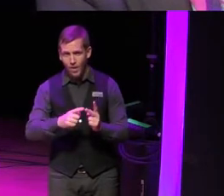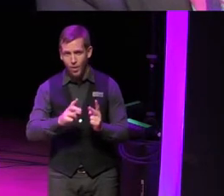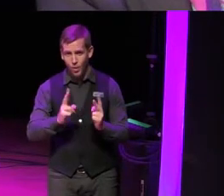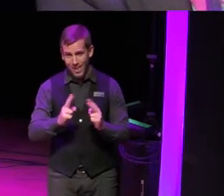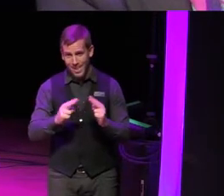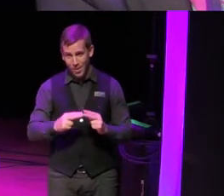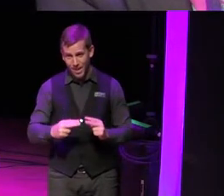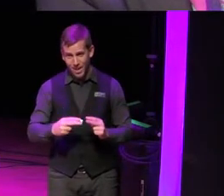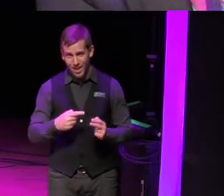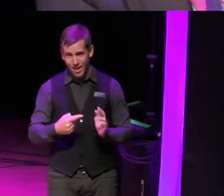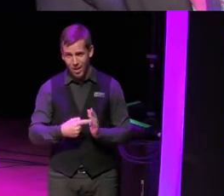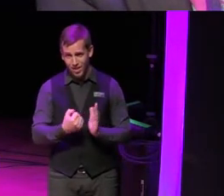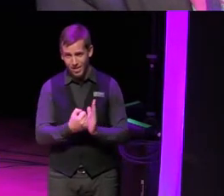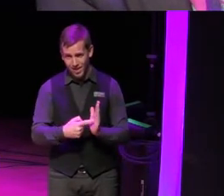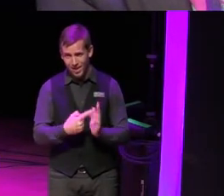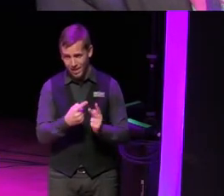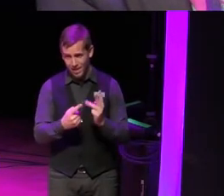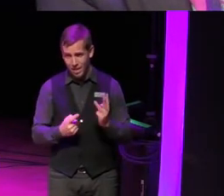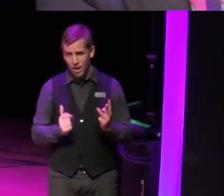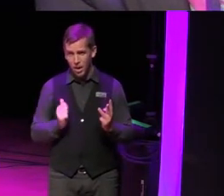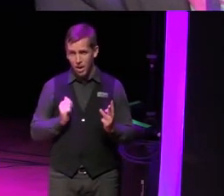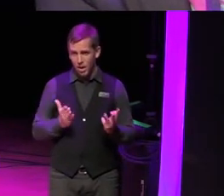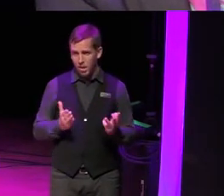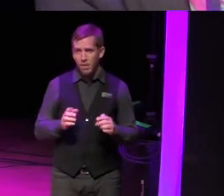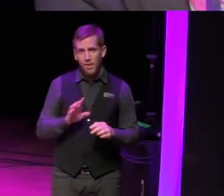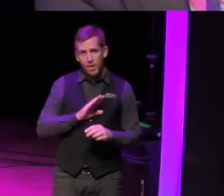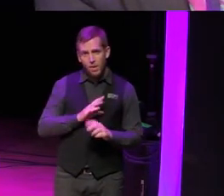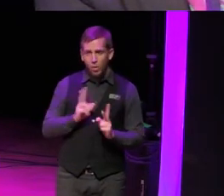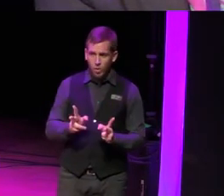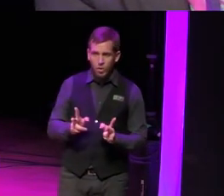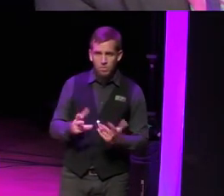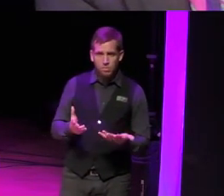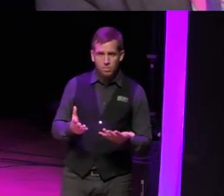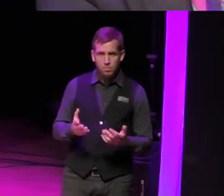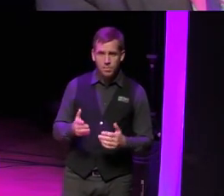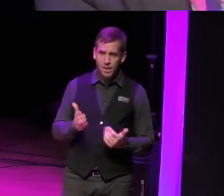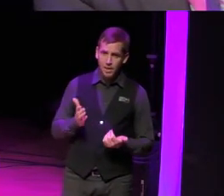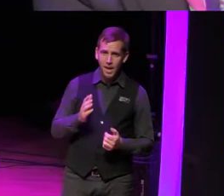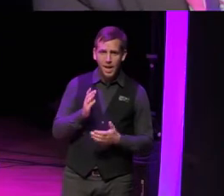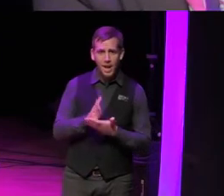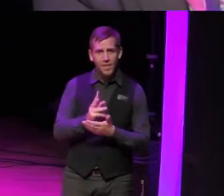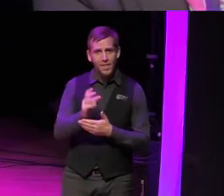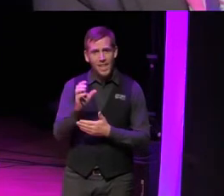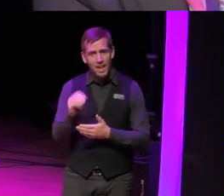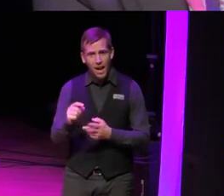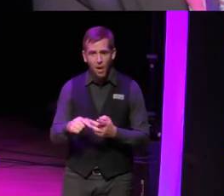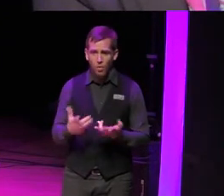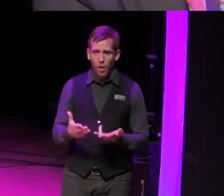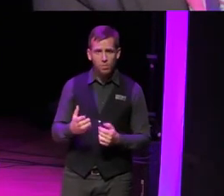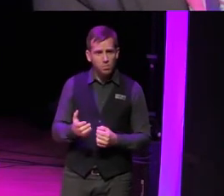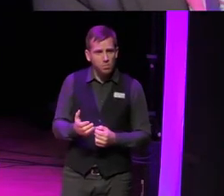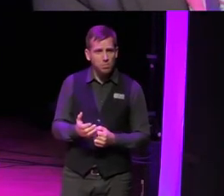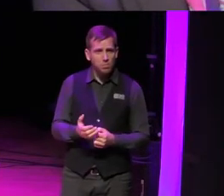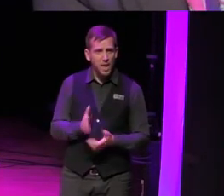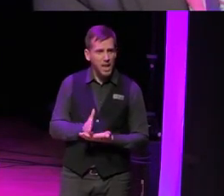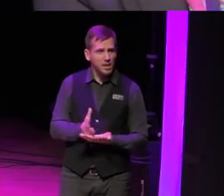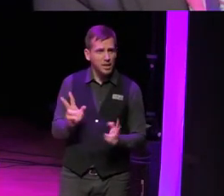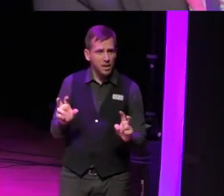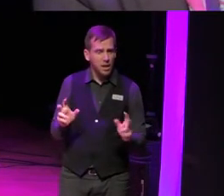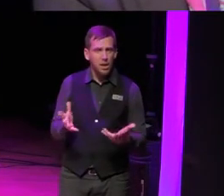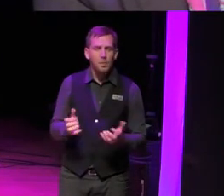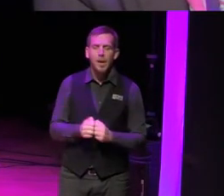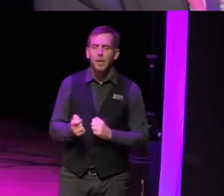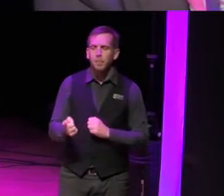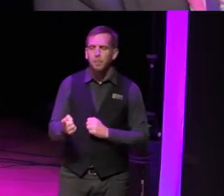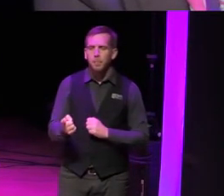just considerations of decency, fairness, and justice. And then you have to look at, sometimes leaders, apart